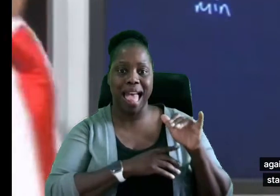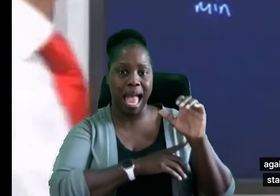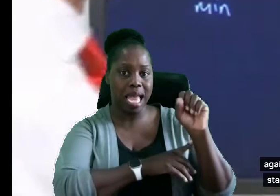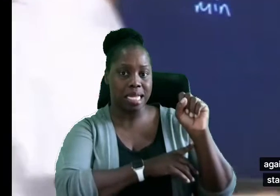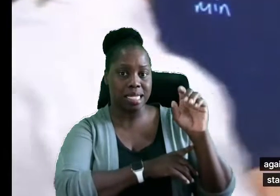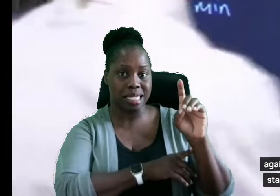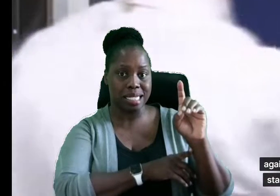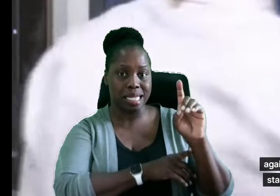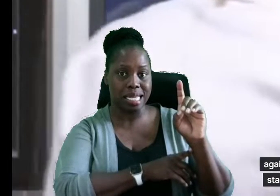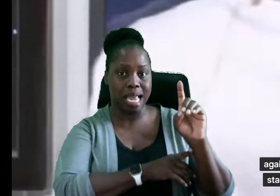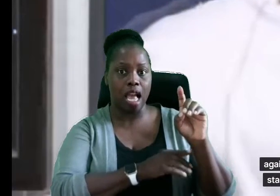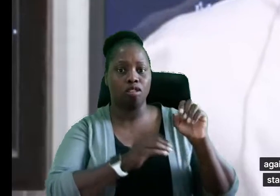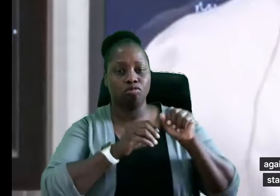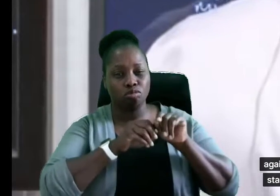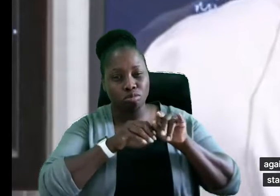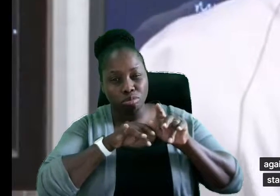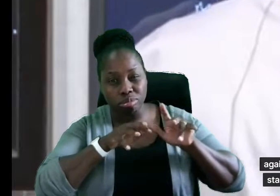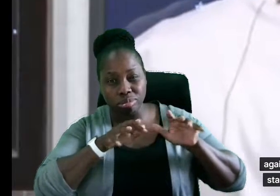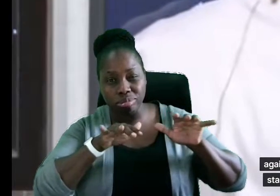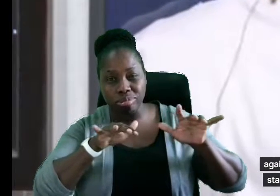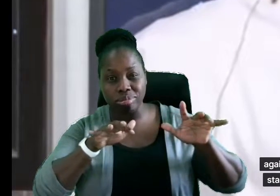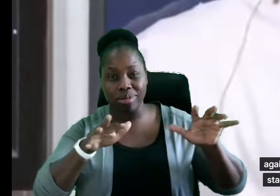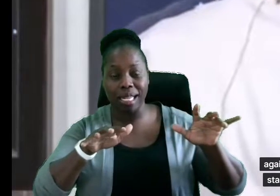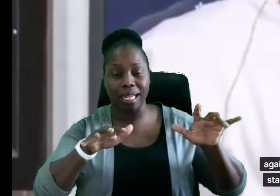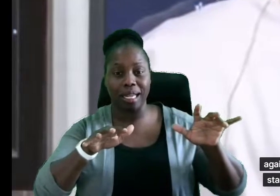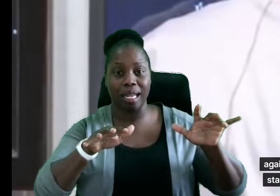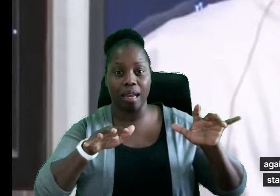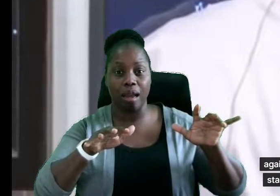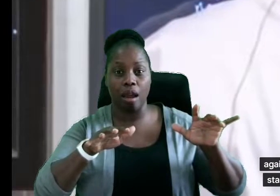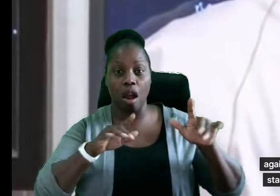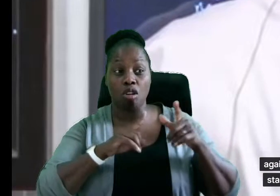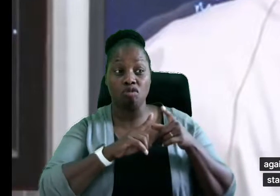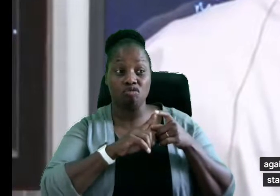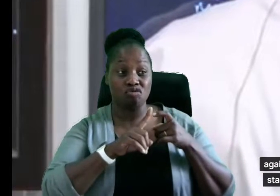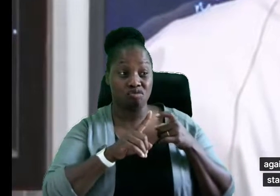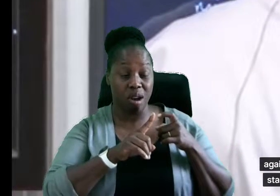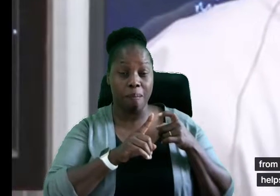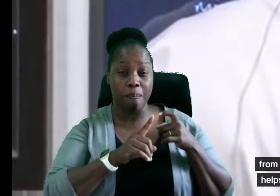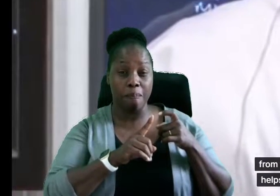is. It is the spread